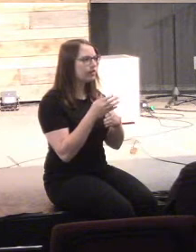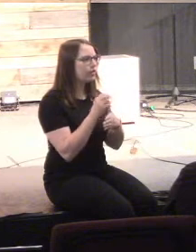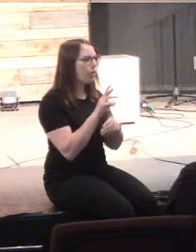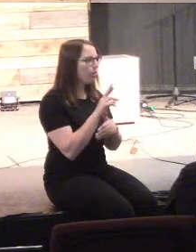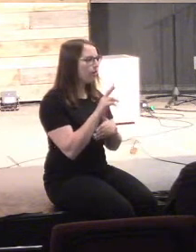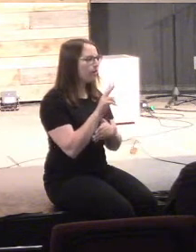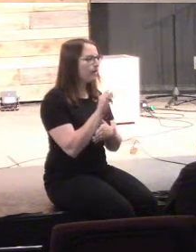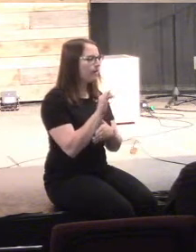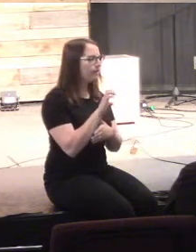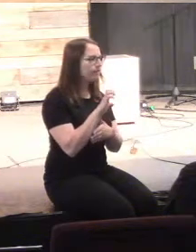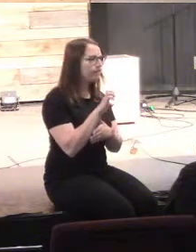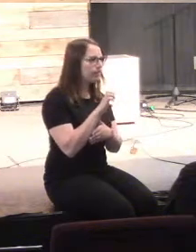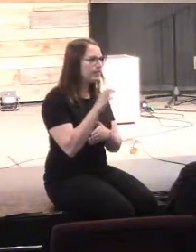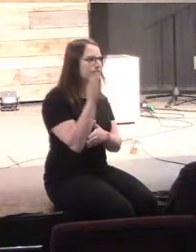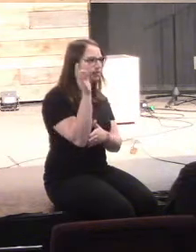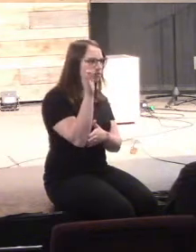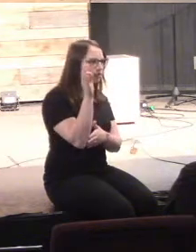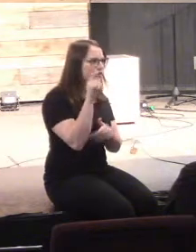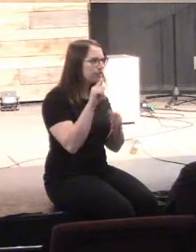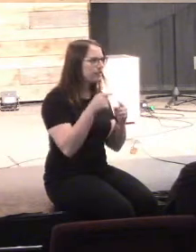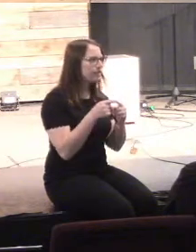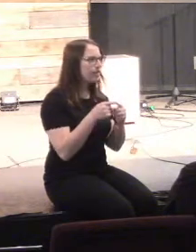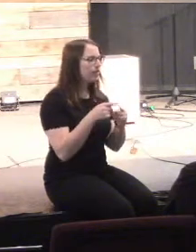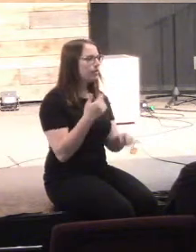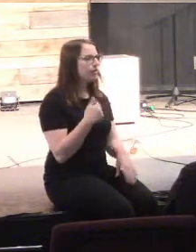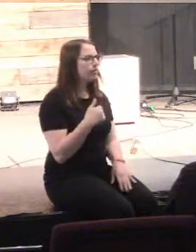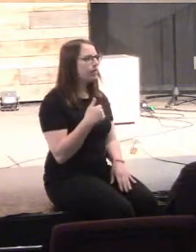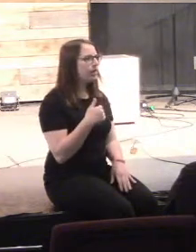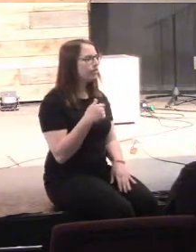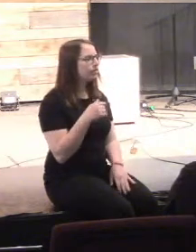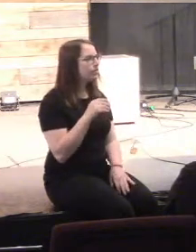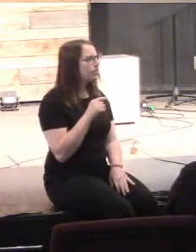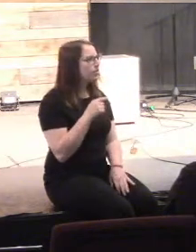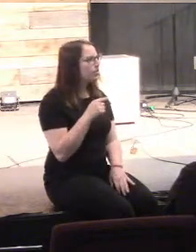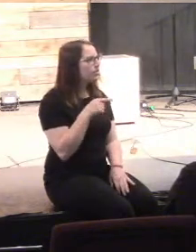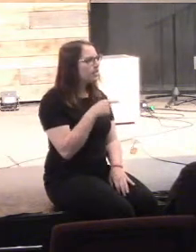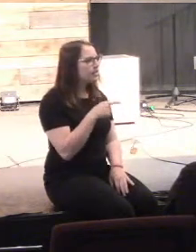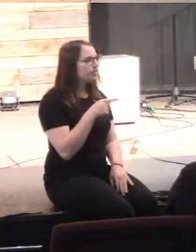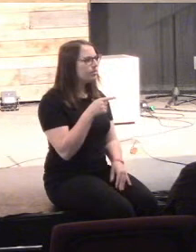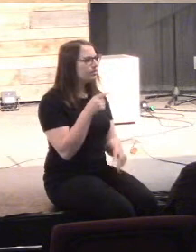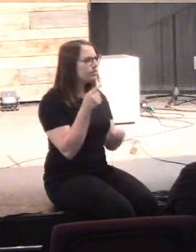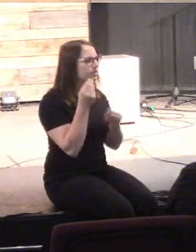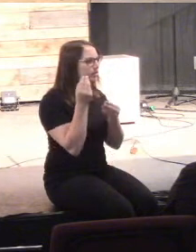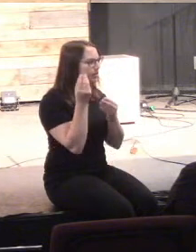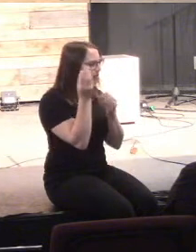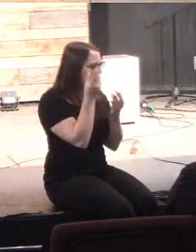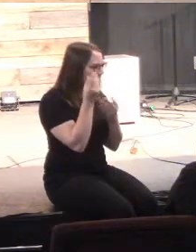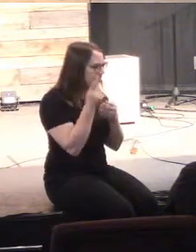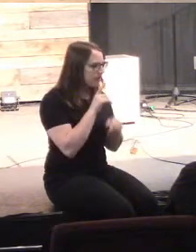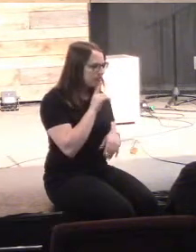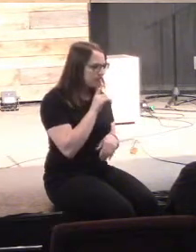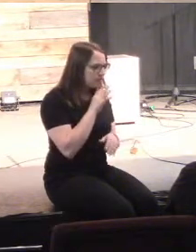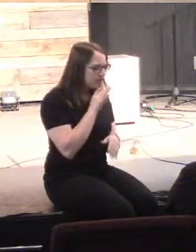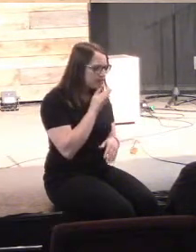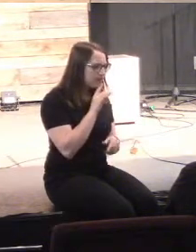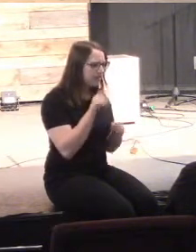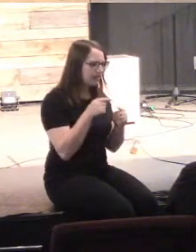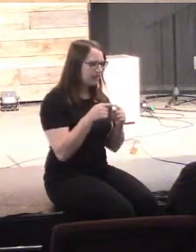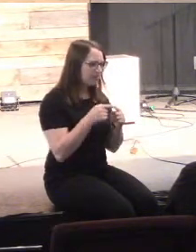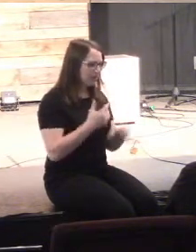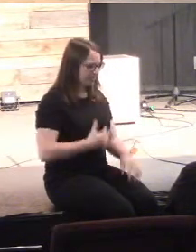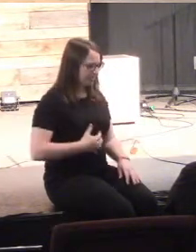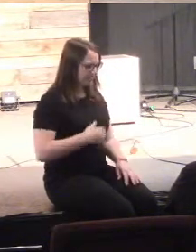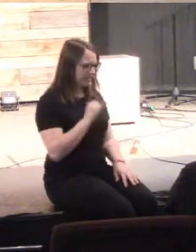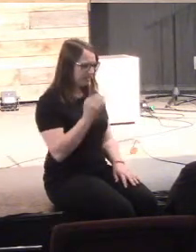through, it was so evident to me that he was talking about all these jobs that were disgusting. Well, Peter had a